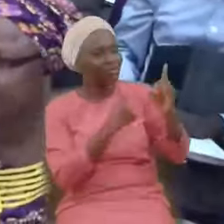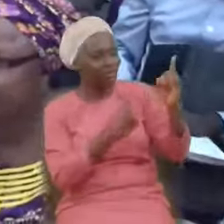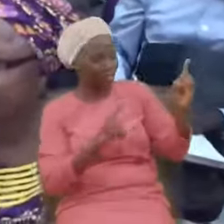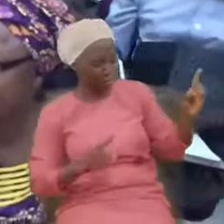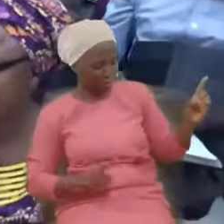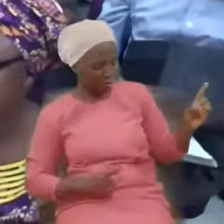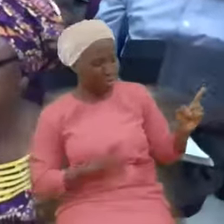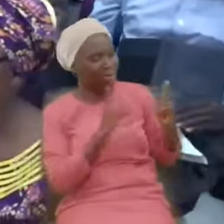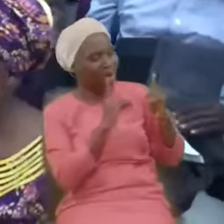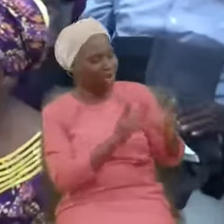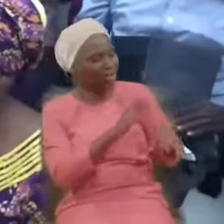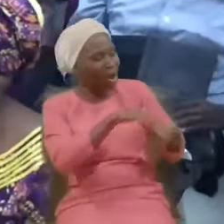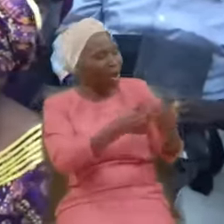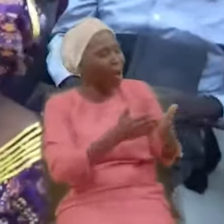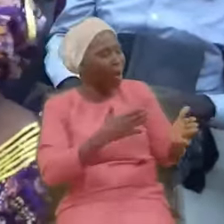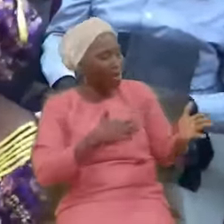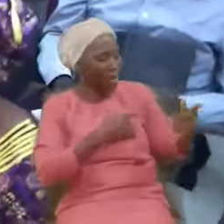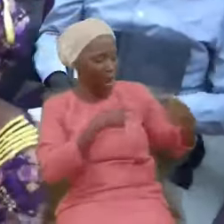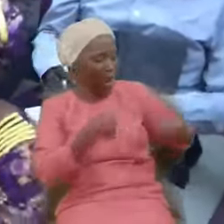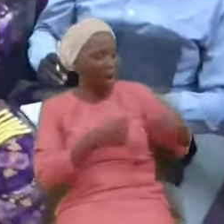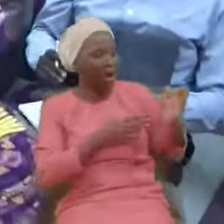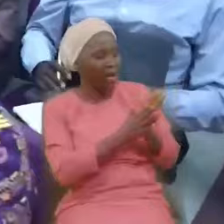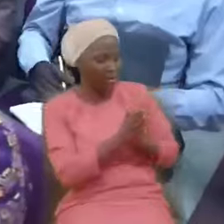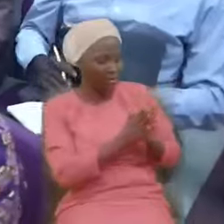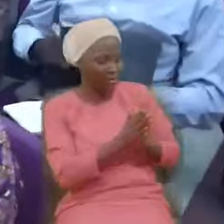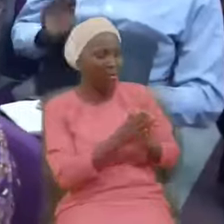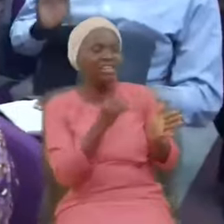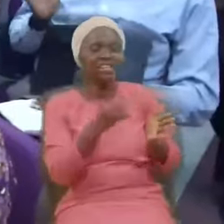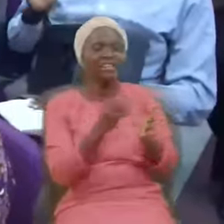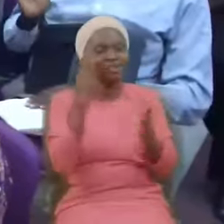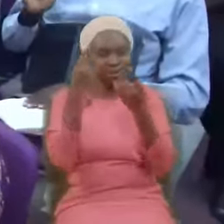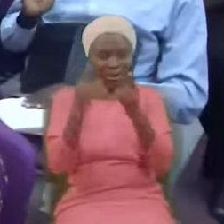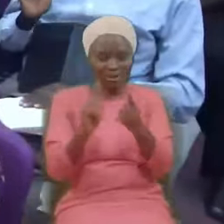Point to them and tell them it will happen to them.